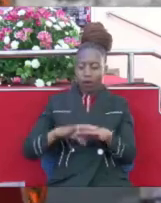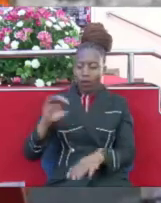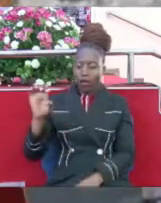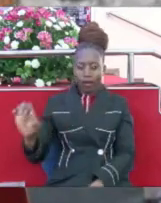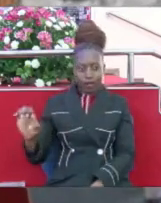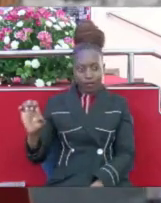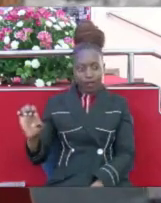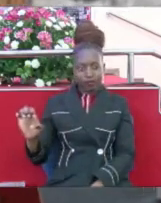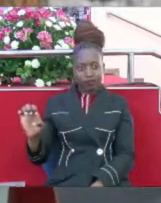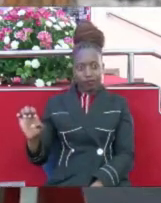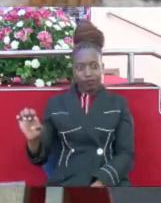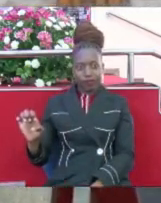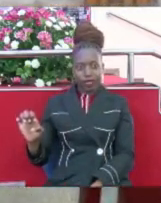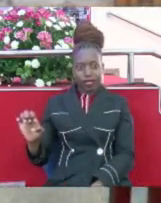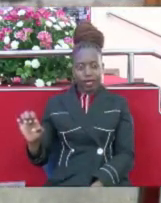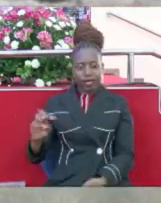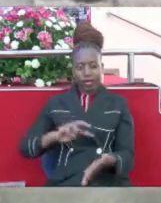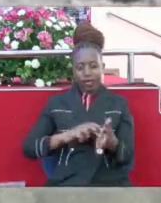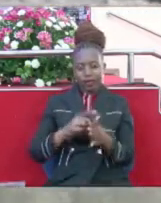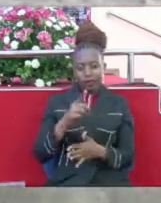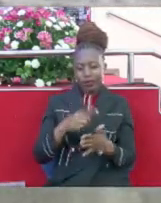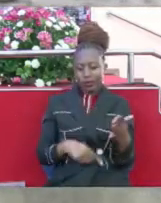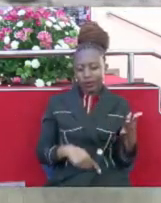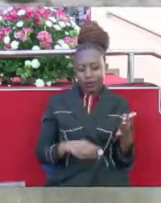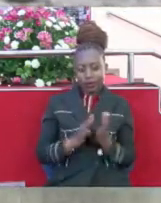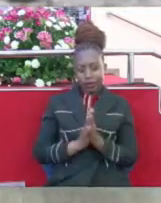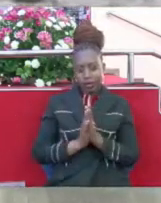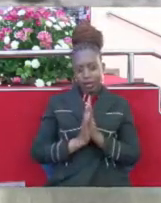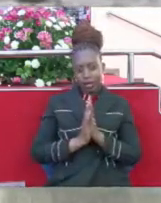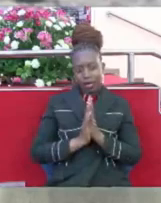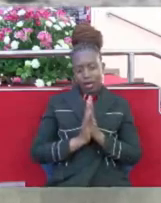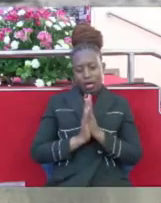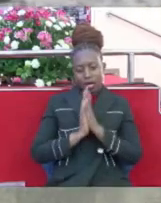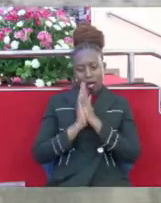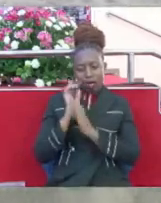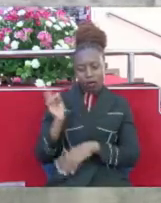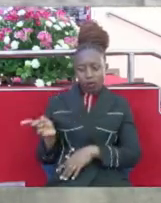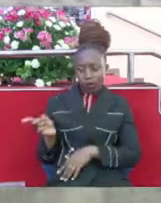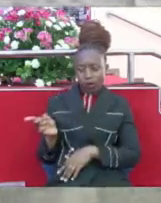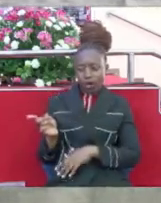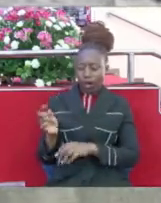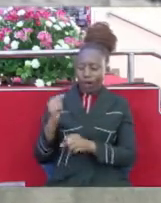it was as if he was saying, you've been doing good enough plowing the land,